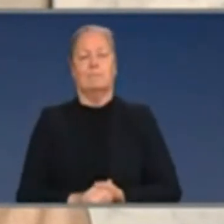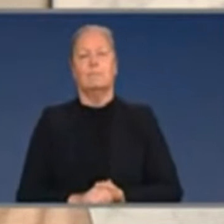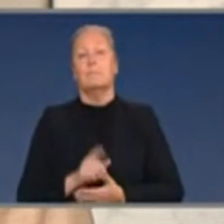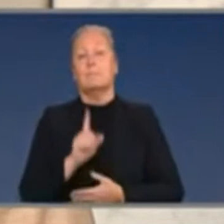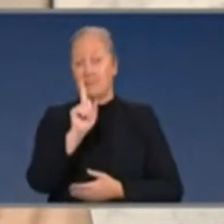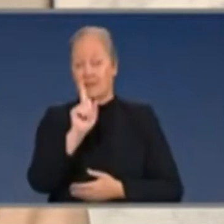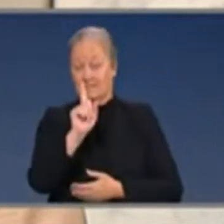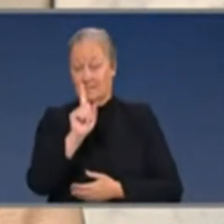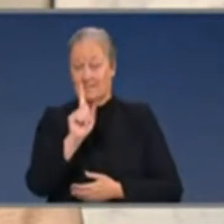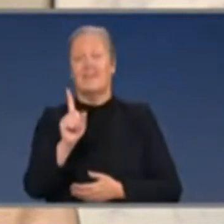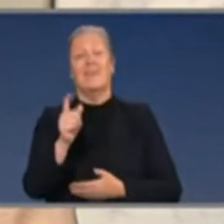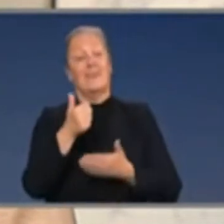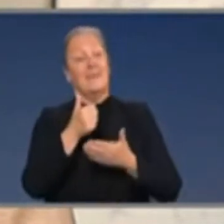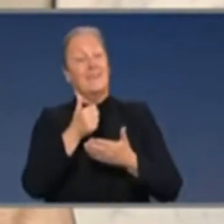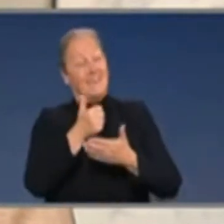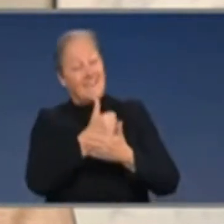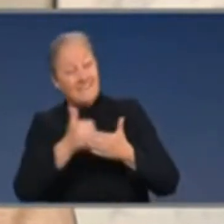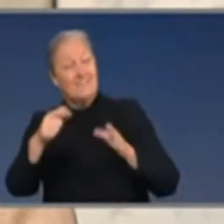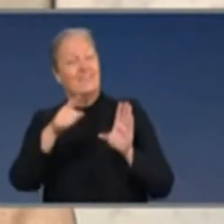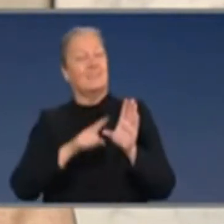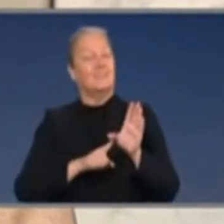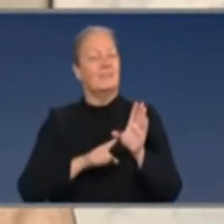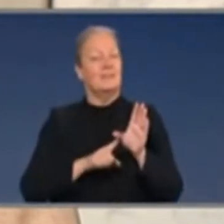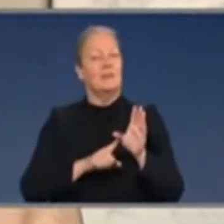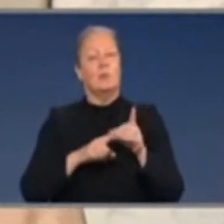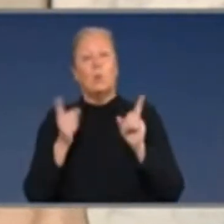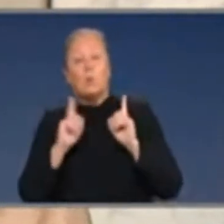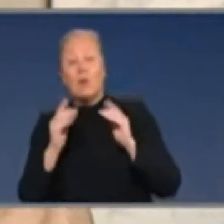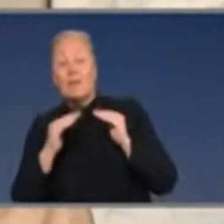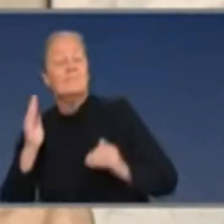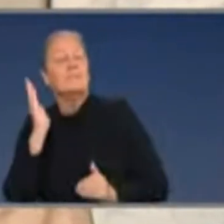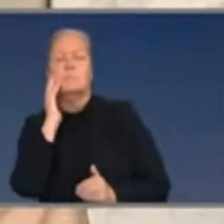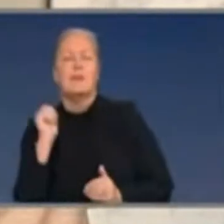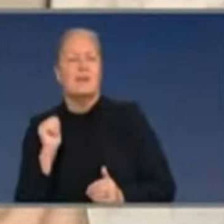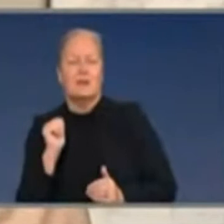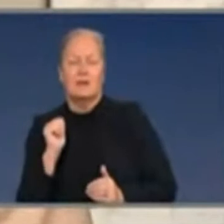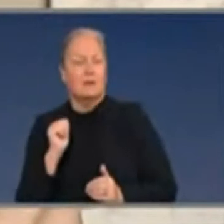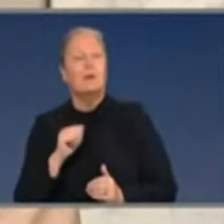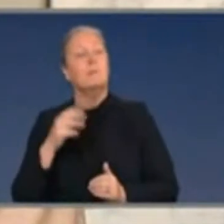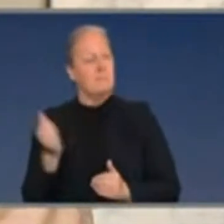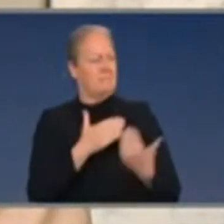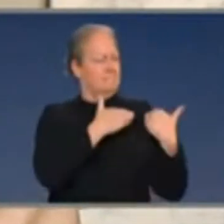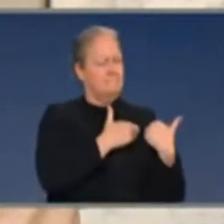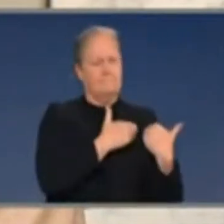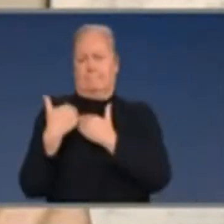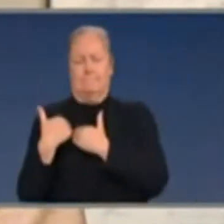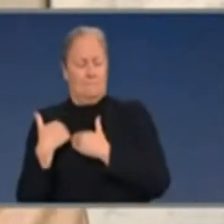that every year, every level has to account for what it's done. and we will be